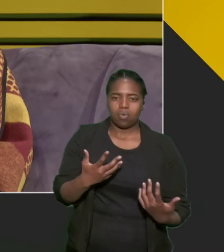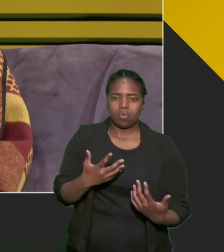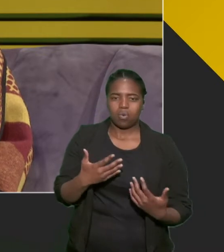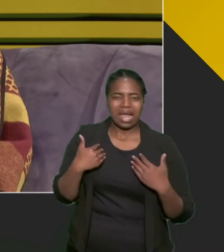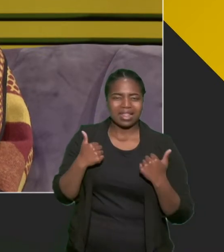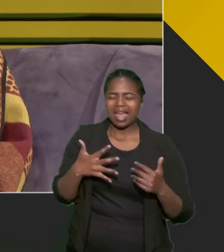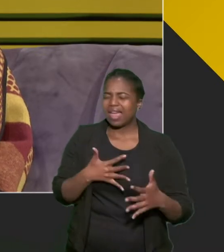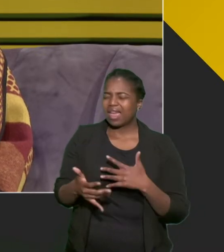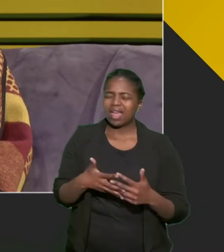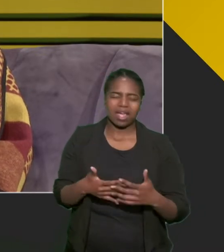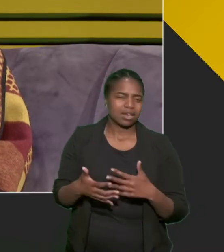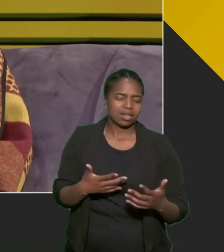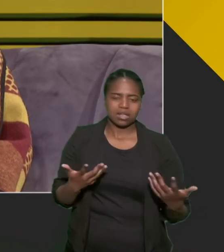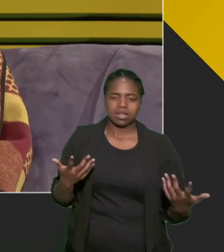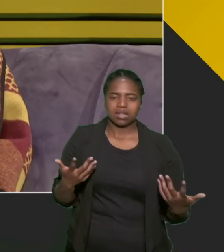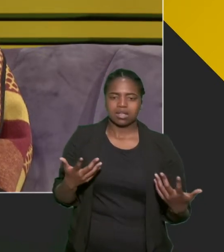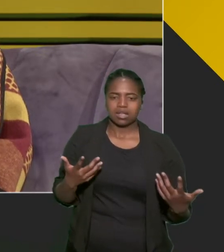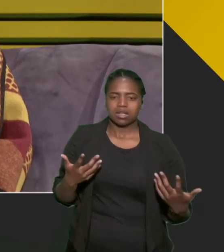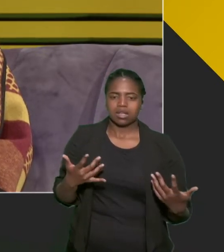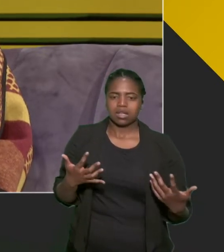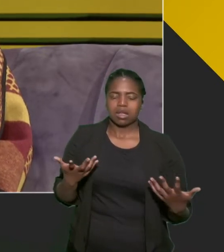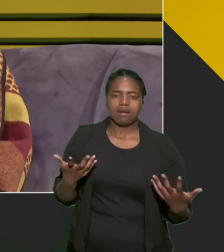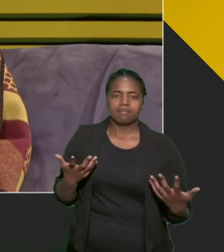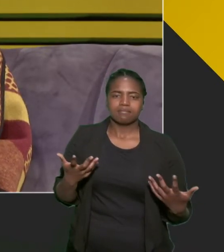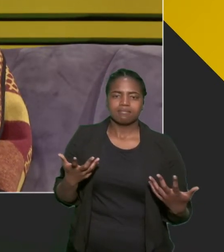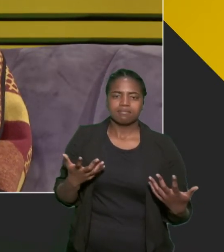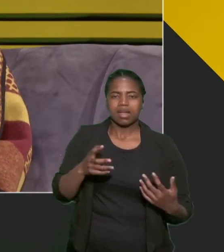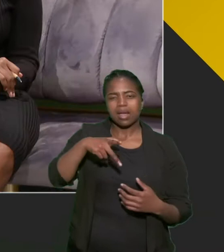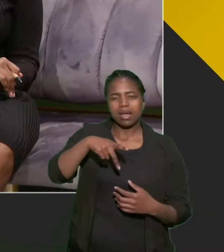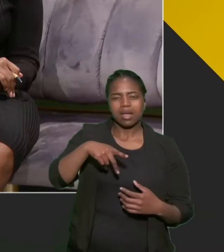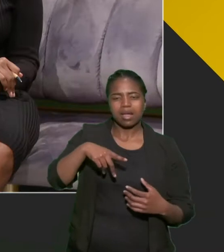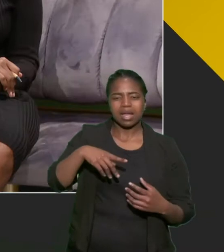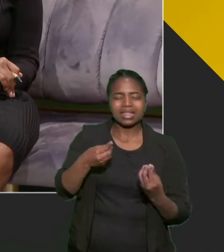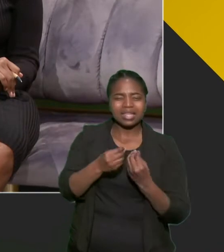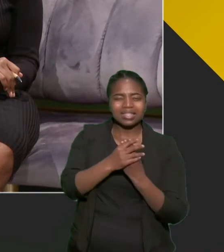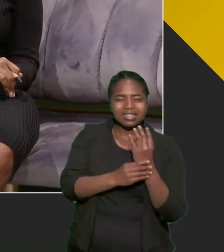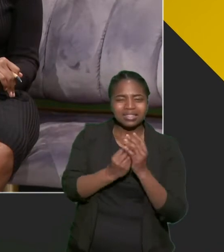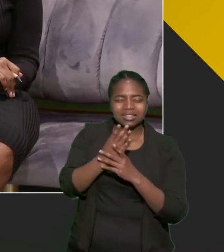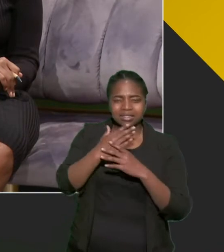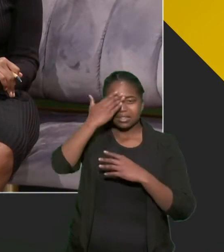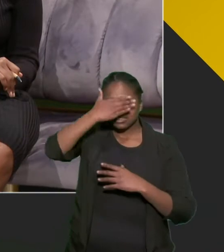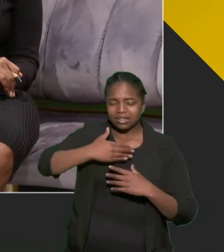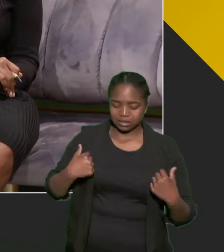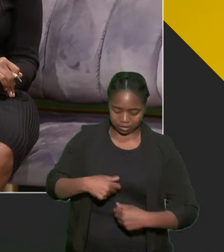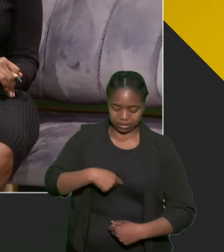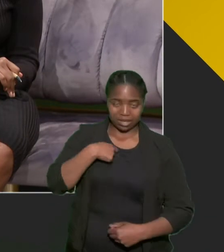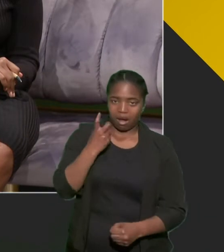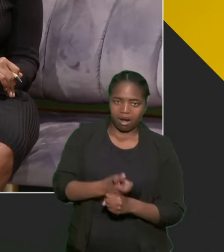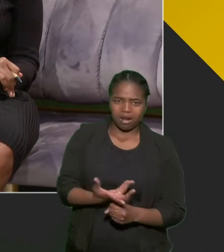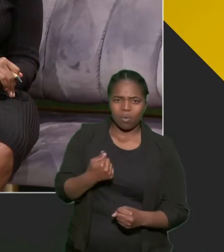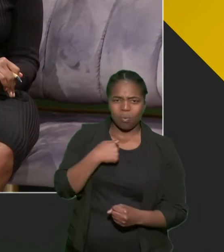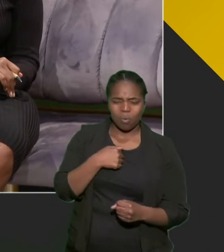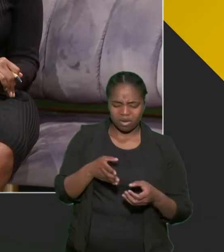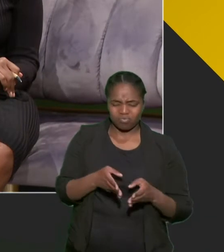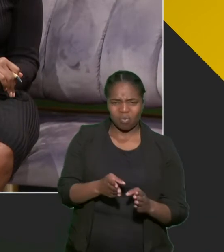or any kind of the what's called the PPE you would require is hard to access, mainly because of the roads